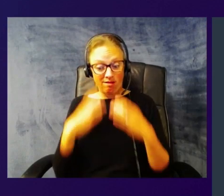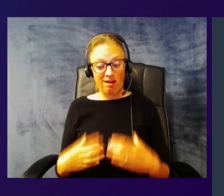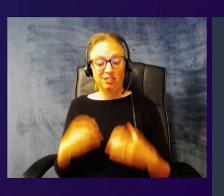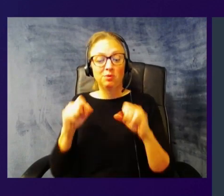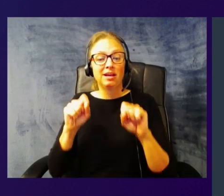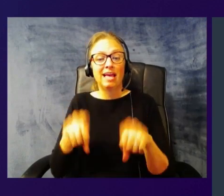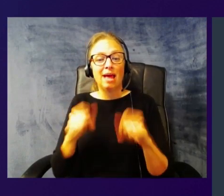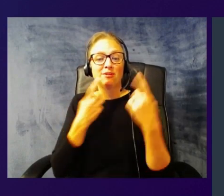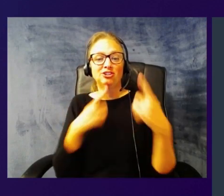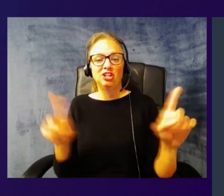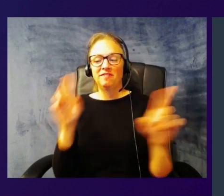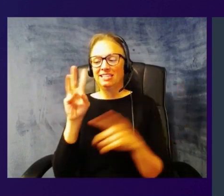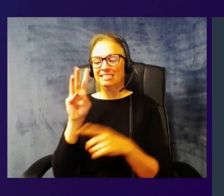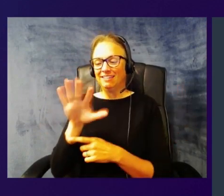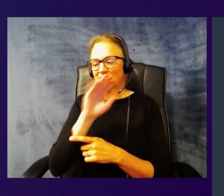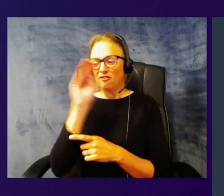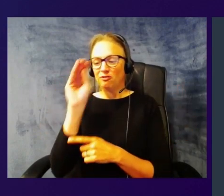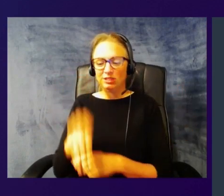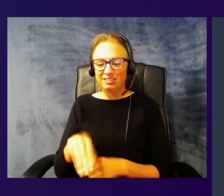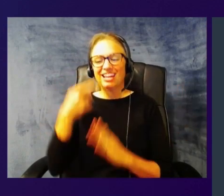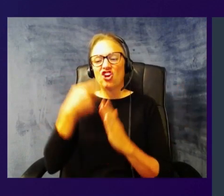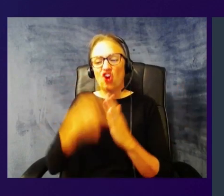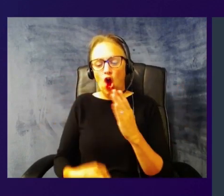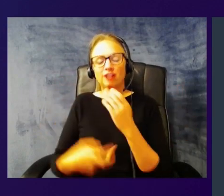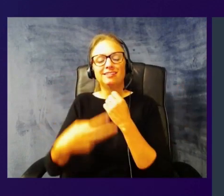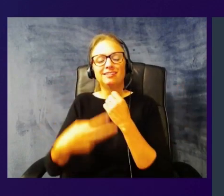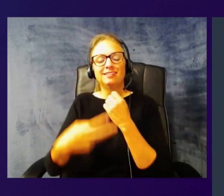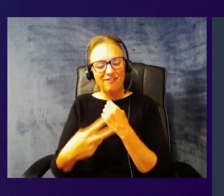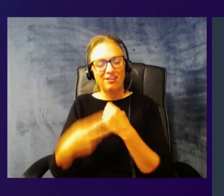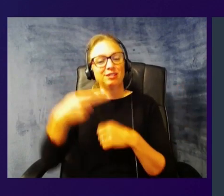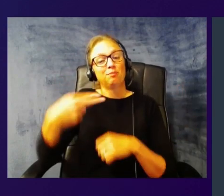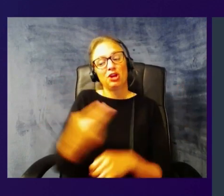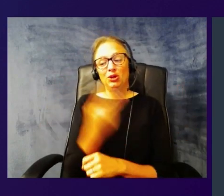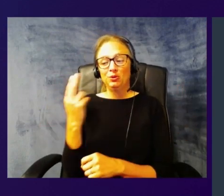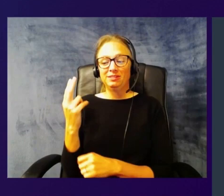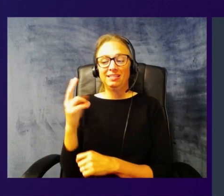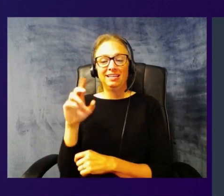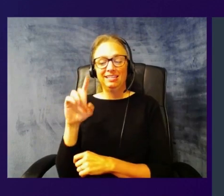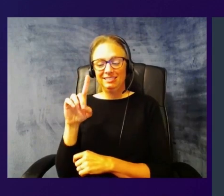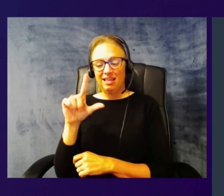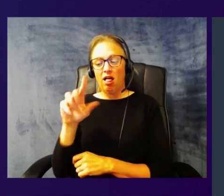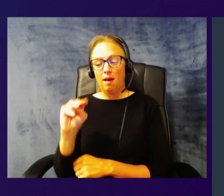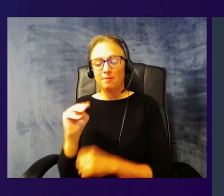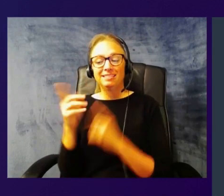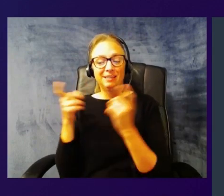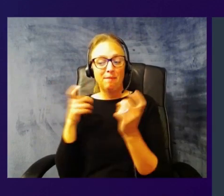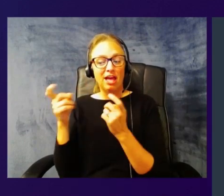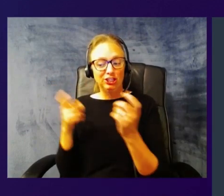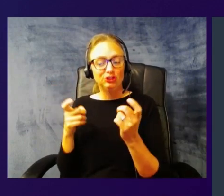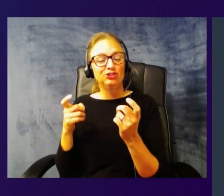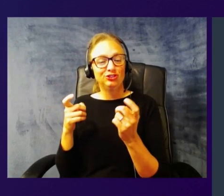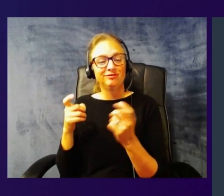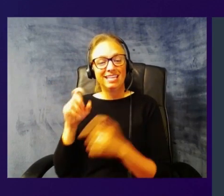achieve a 65% cost savings just by using DLM to manage their EBS snapshots.